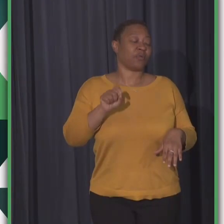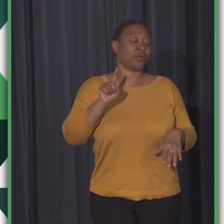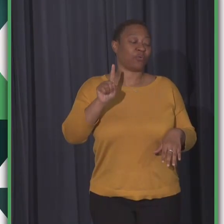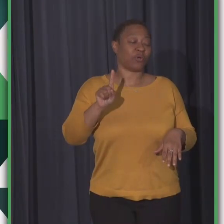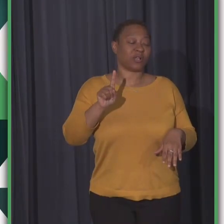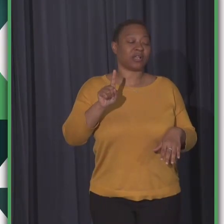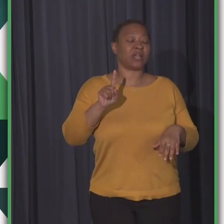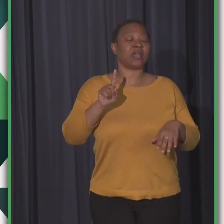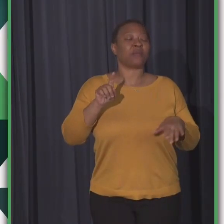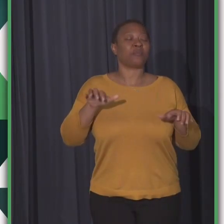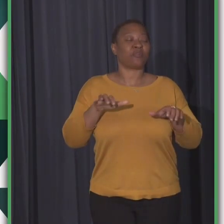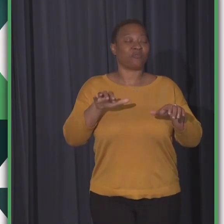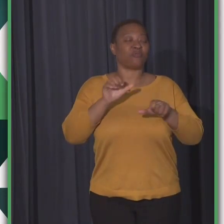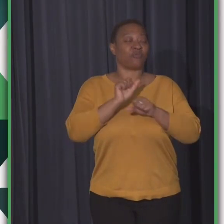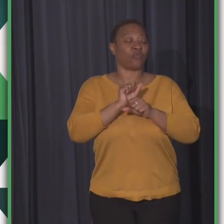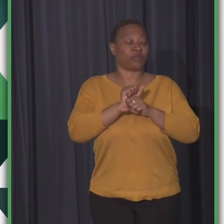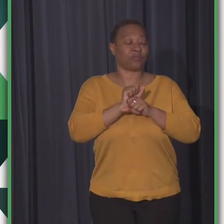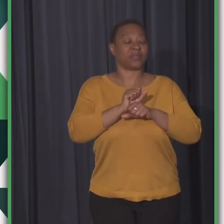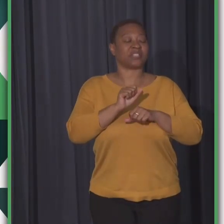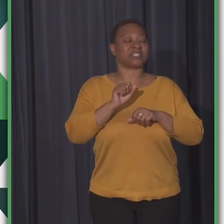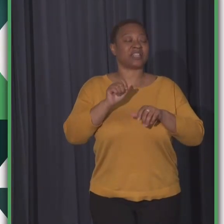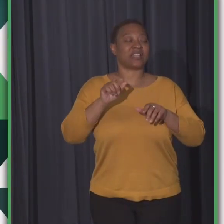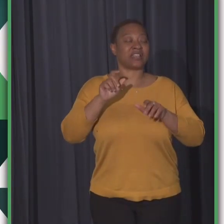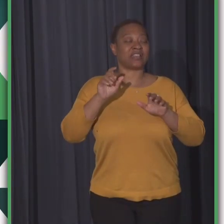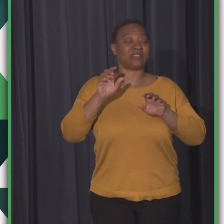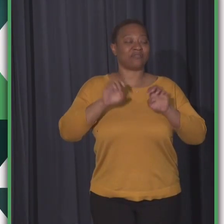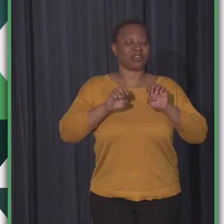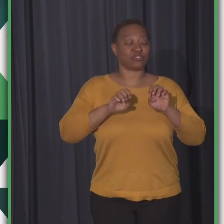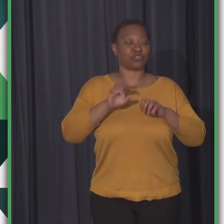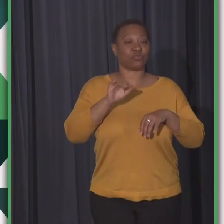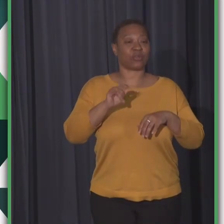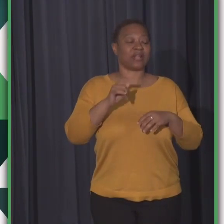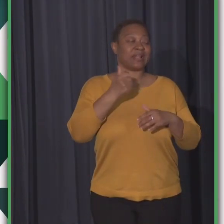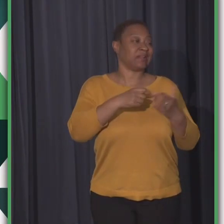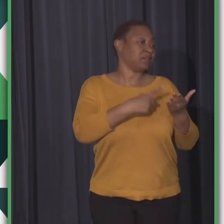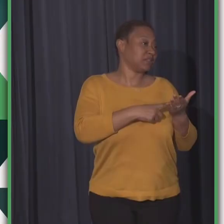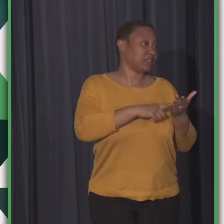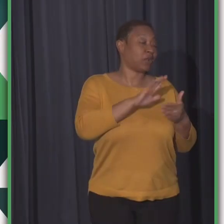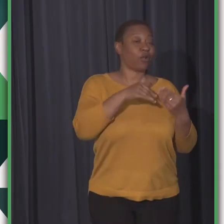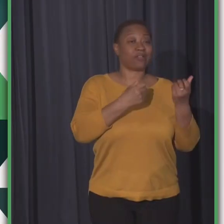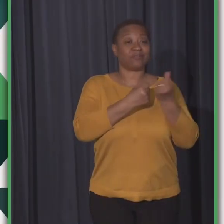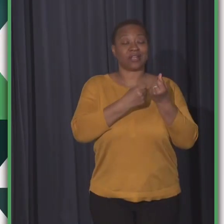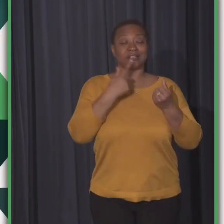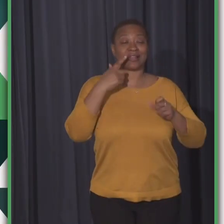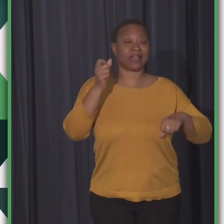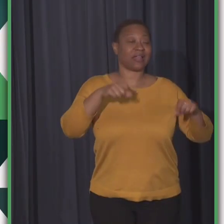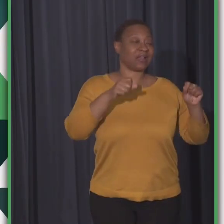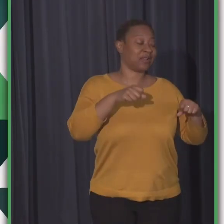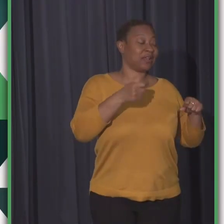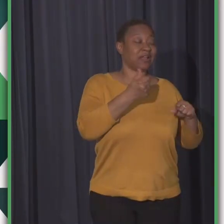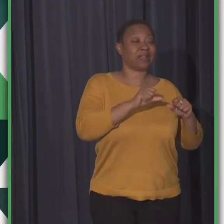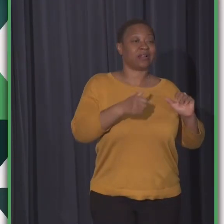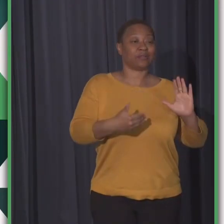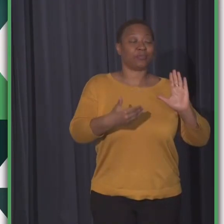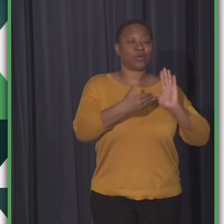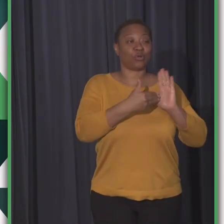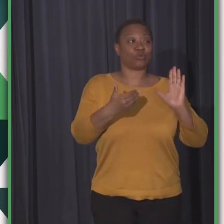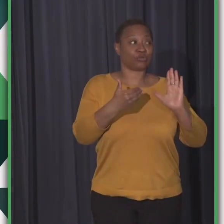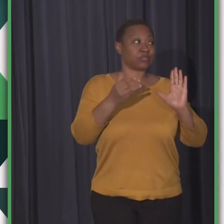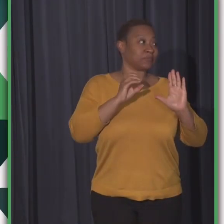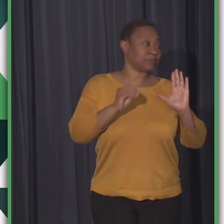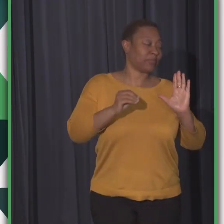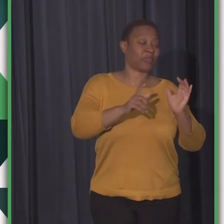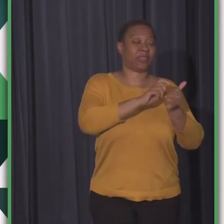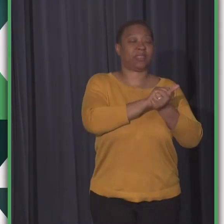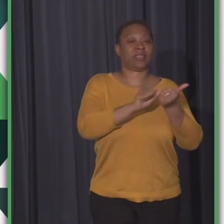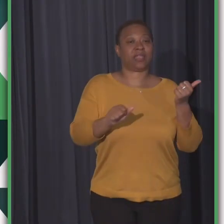evaluation rating. Any discussion? All in favor, say aye. Aye. Anyone opposed? The motion